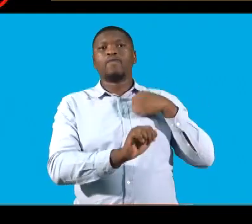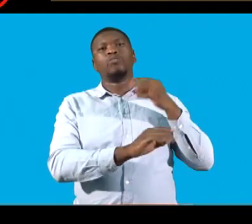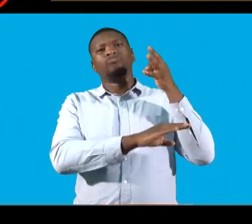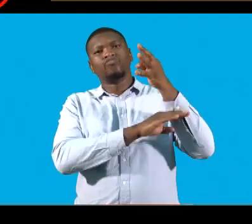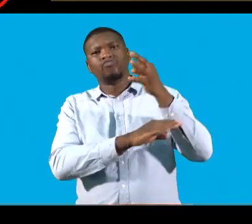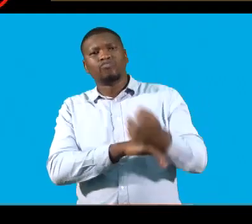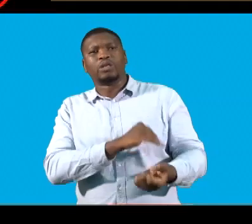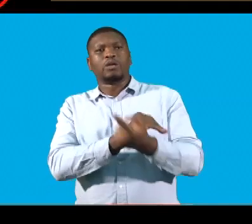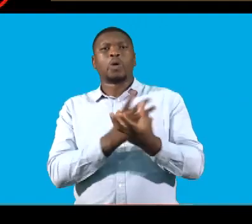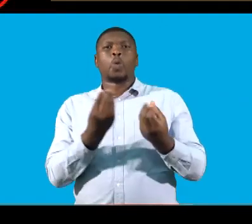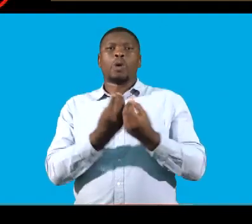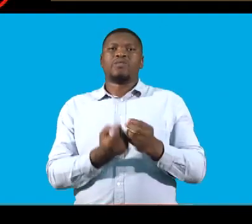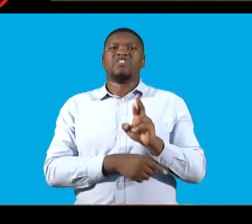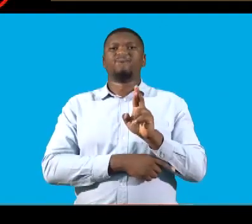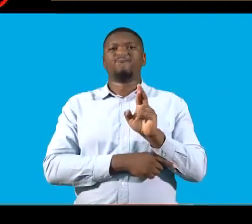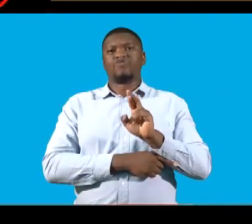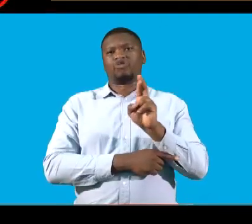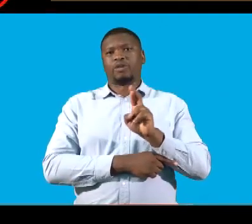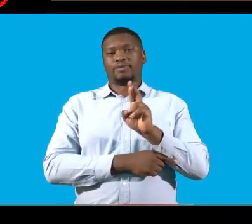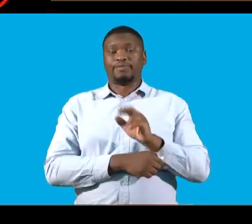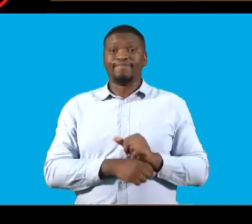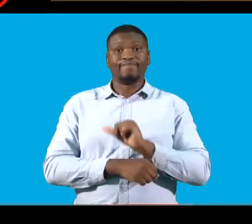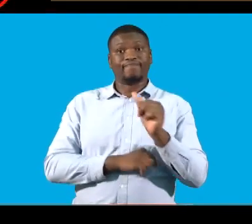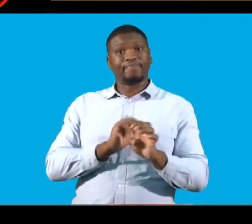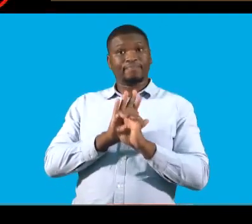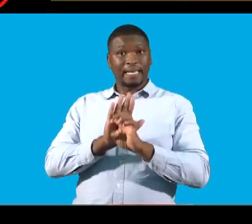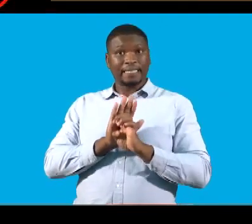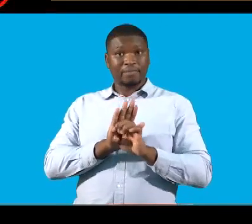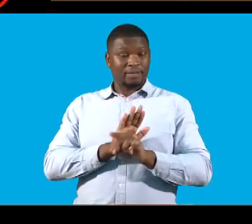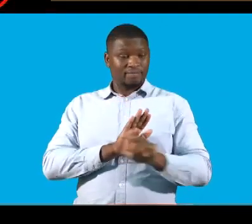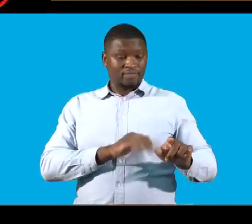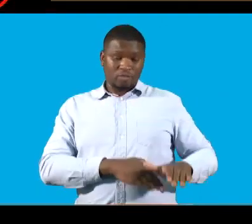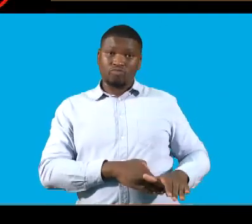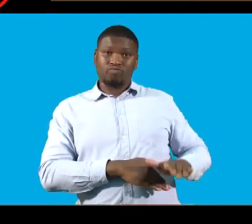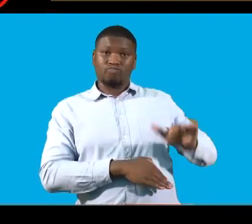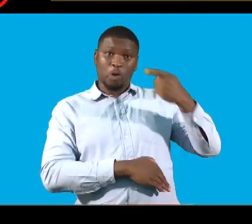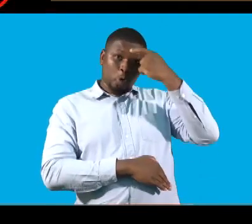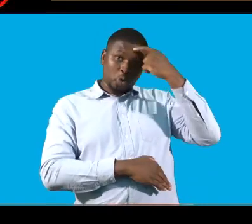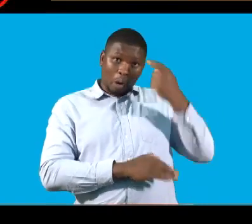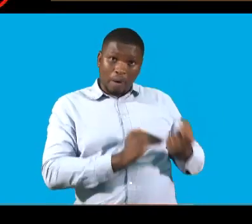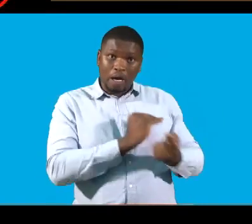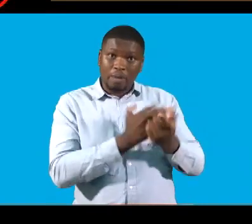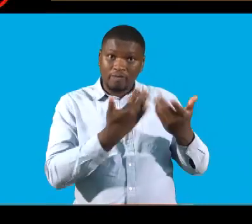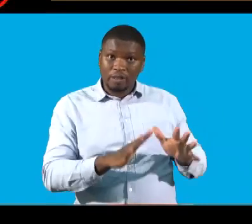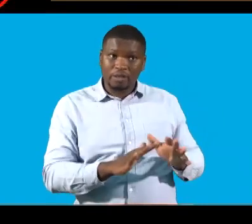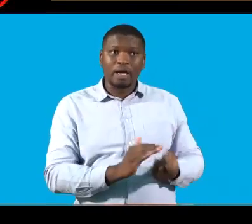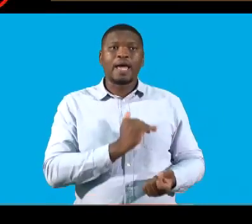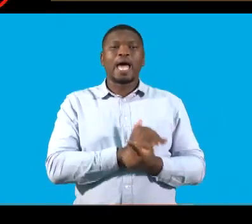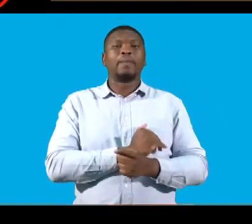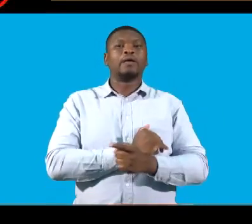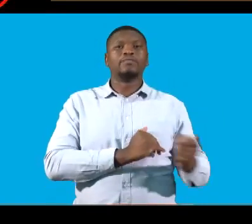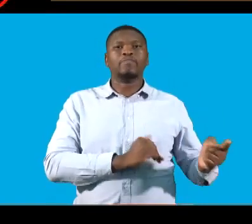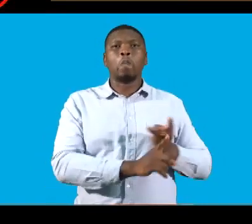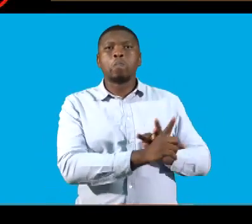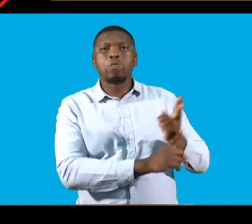his later dealings with Richard Parker. Another example of Pi's childhood trauma is when he's bullied